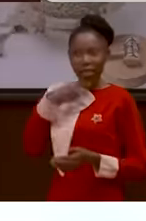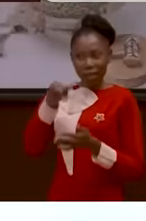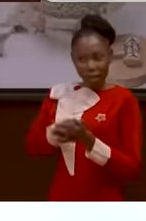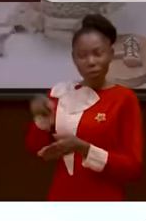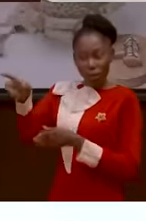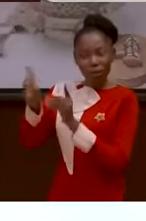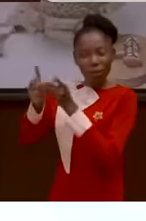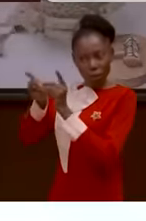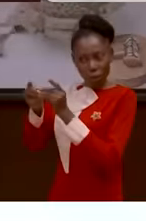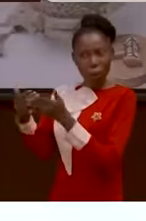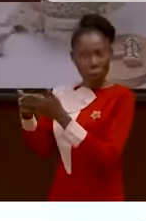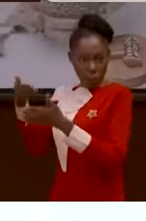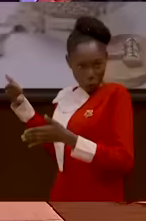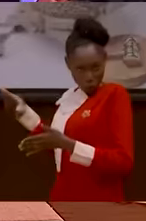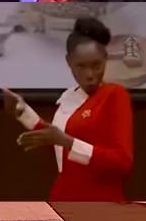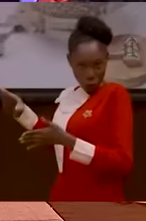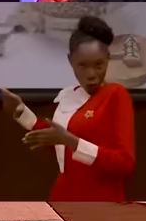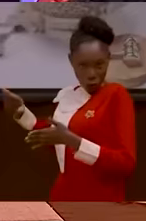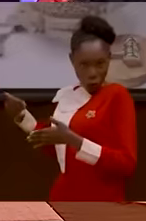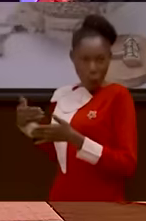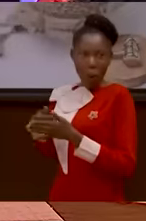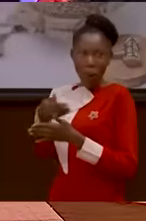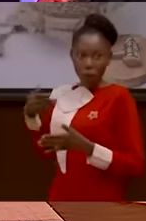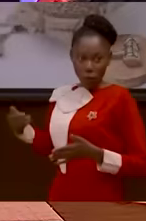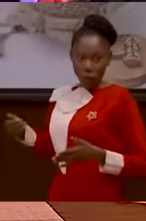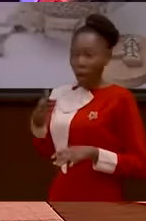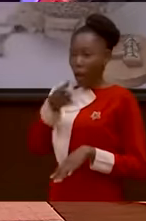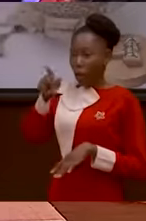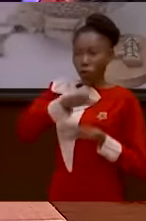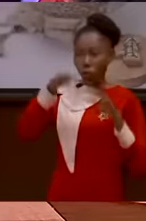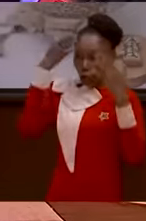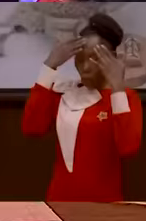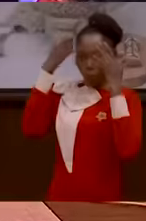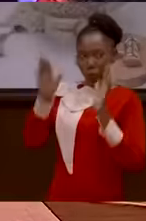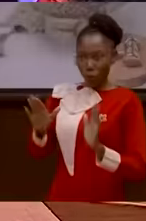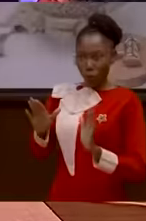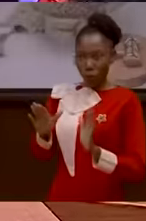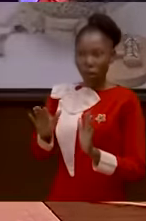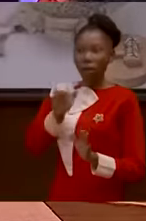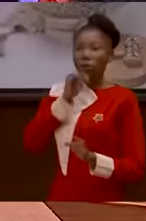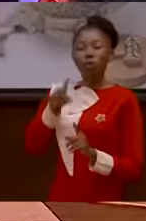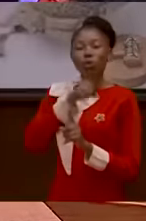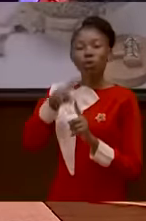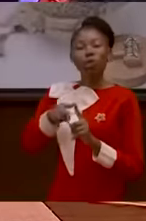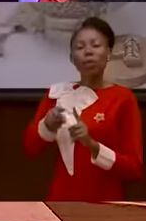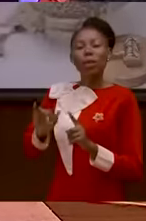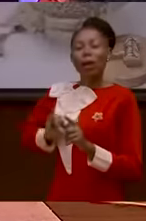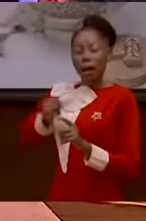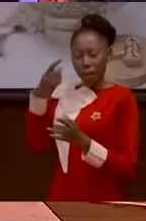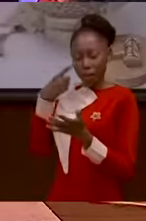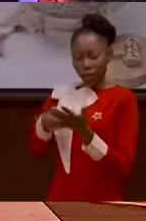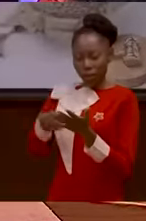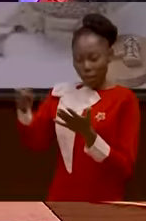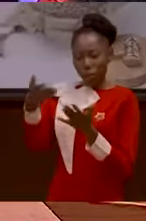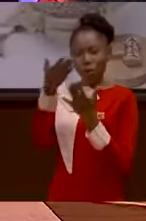somebody. Yeah, no, before, like when the relationship started, when I didn't know and that he had you did not know that time? No, I didn't know. It was when I checked his phone, that was when I